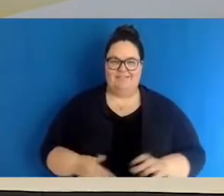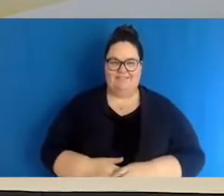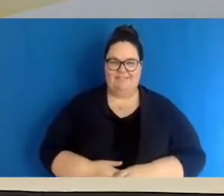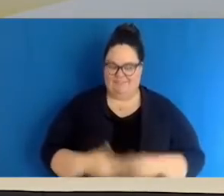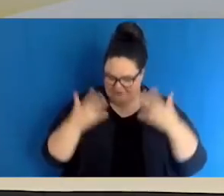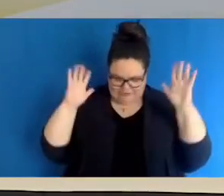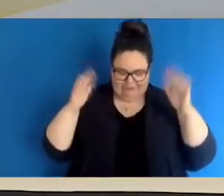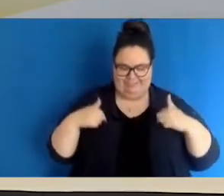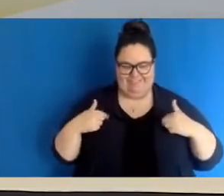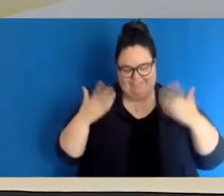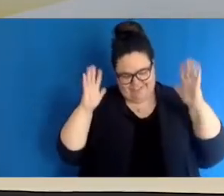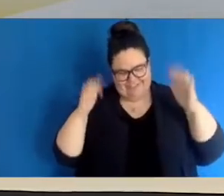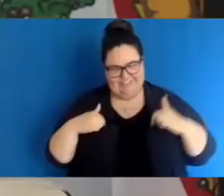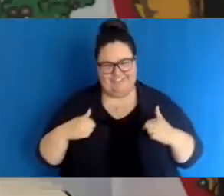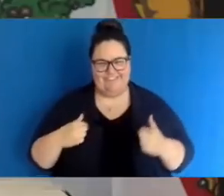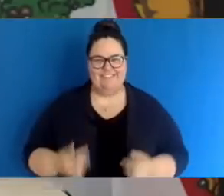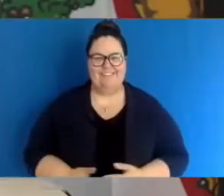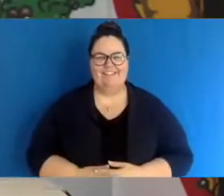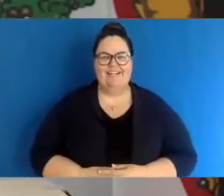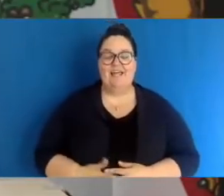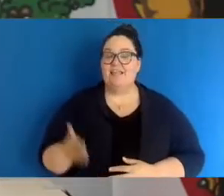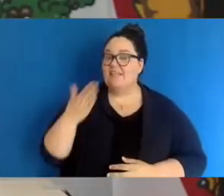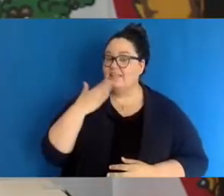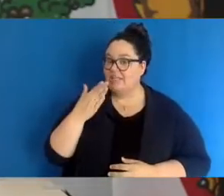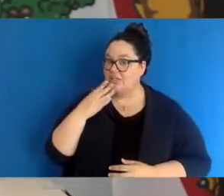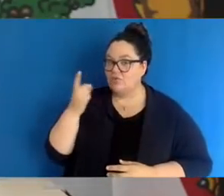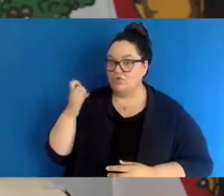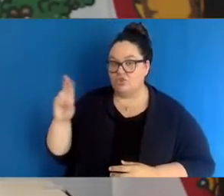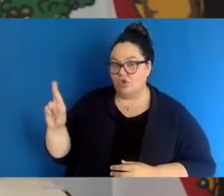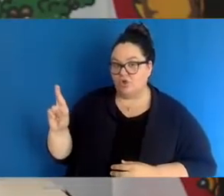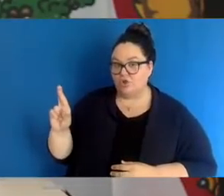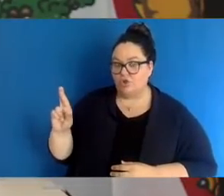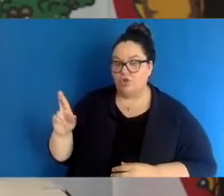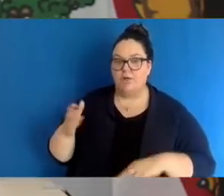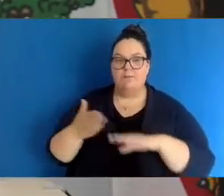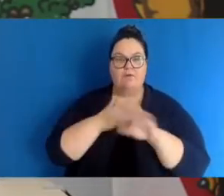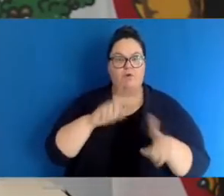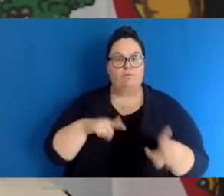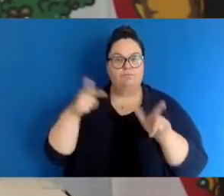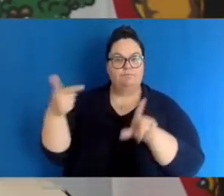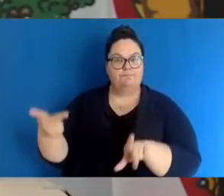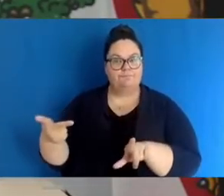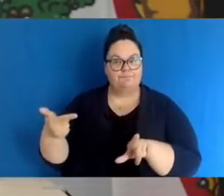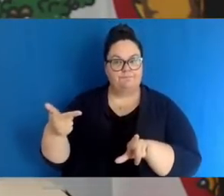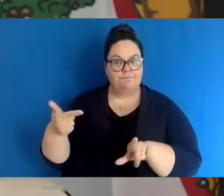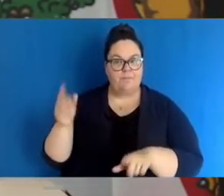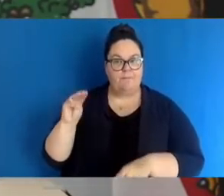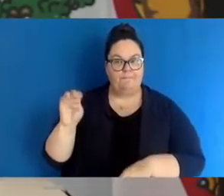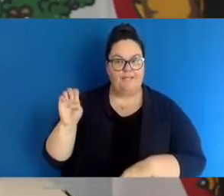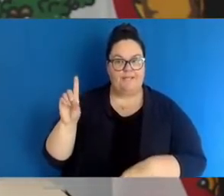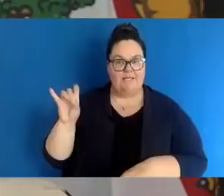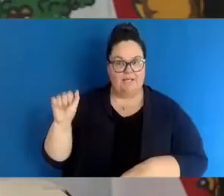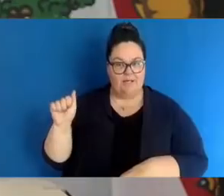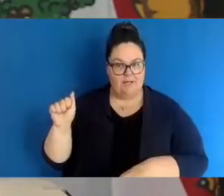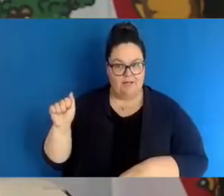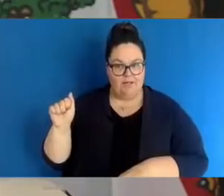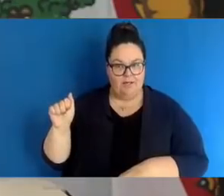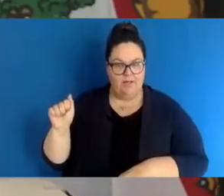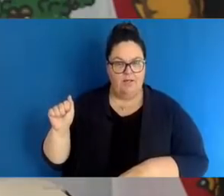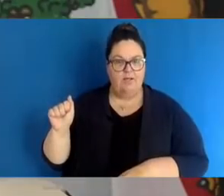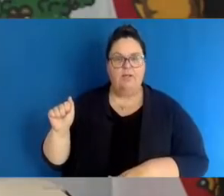there. Well, thank you, Dr. Morrison. Just before we turn our news